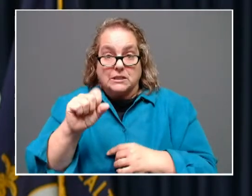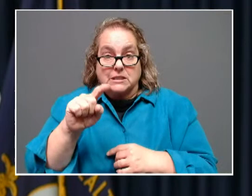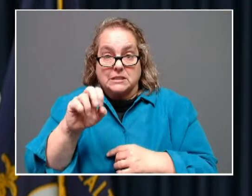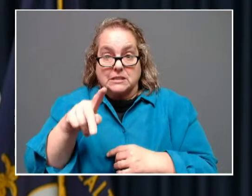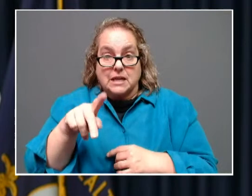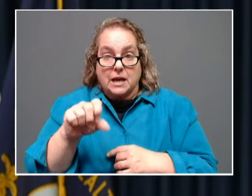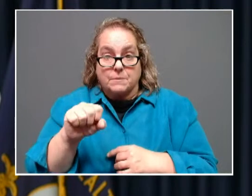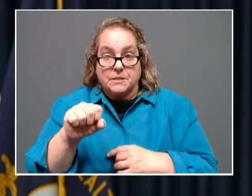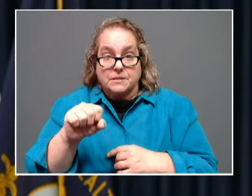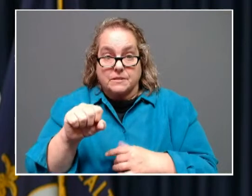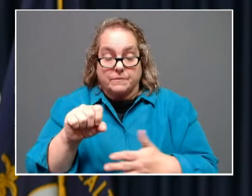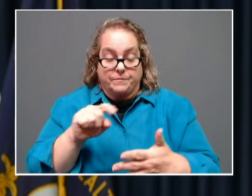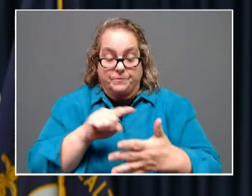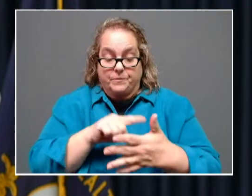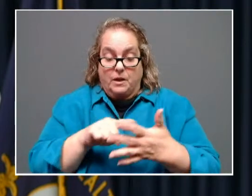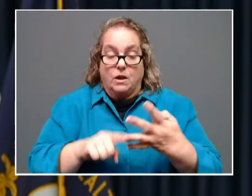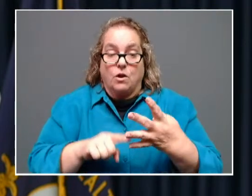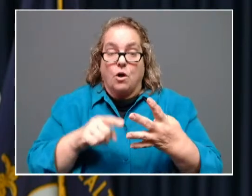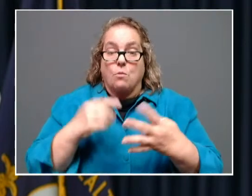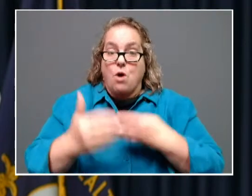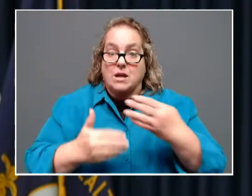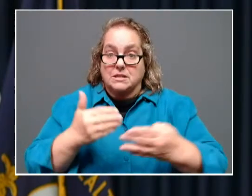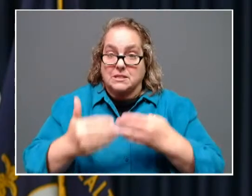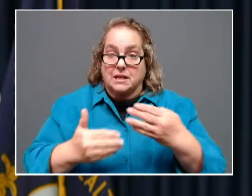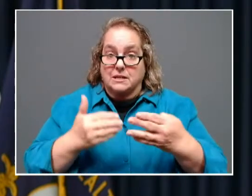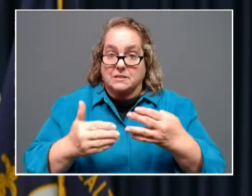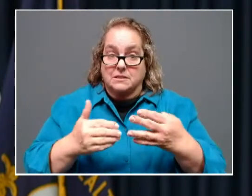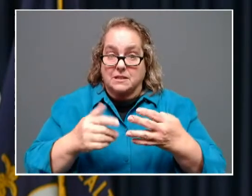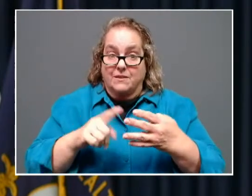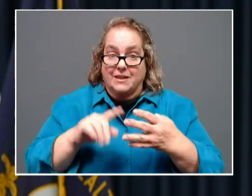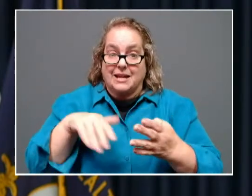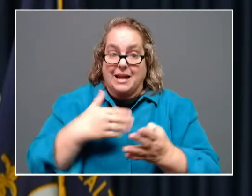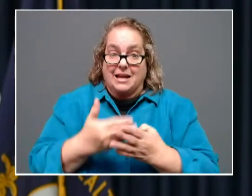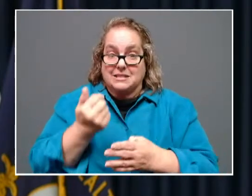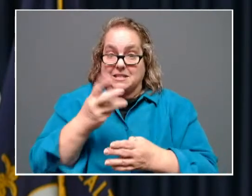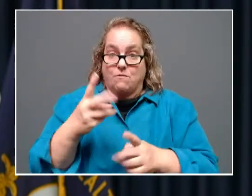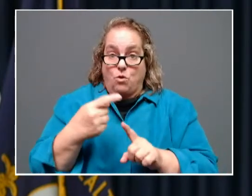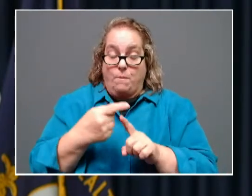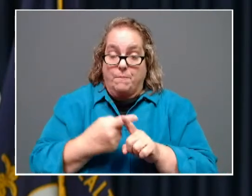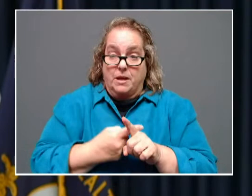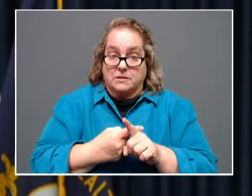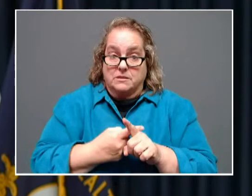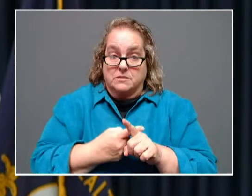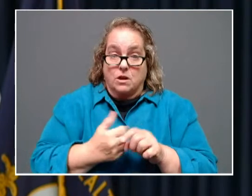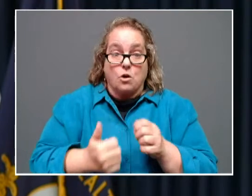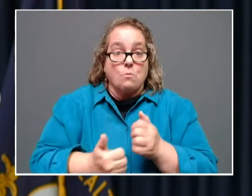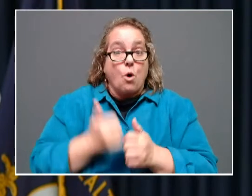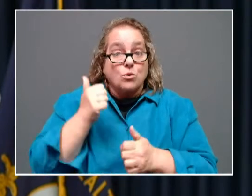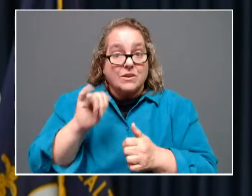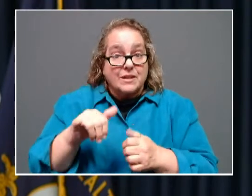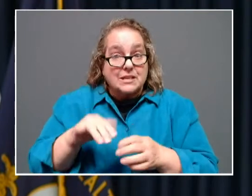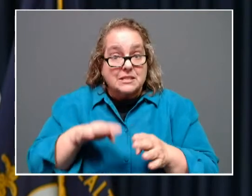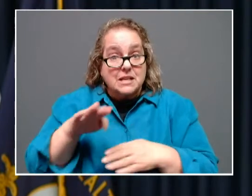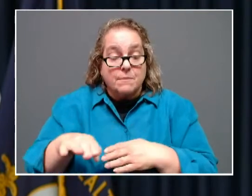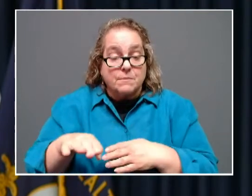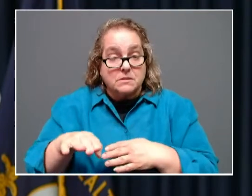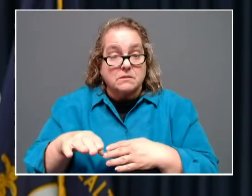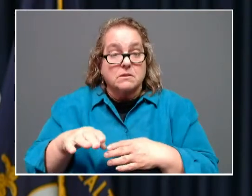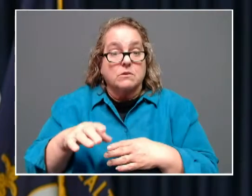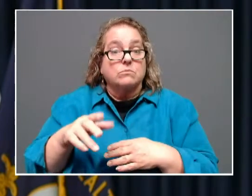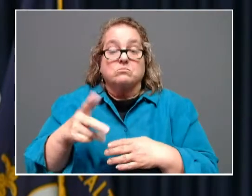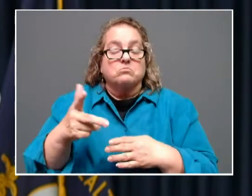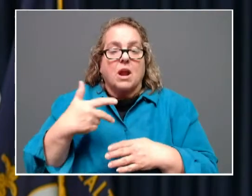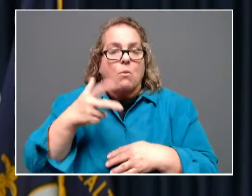a process we're going to be engaged in over the next several months. Most of these steps are about hearing from you,